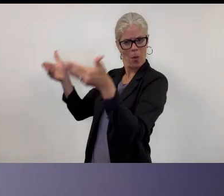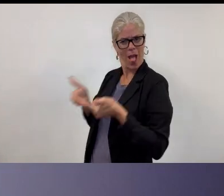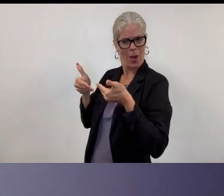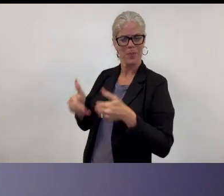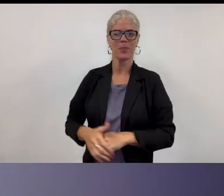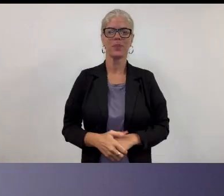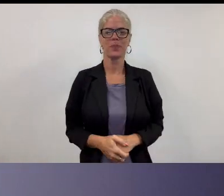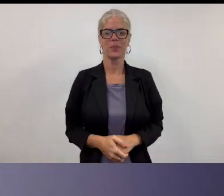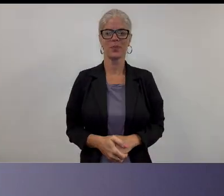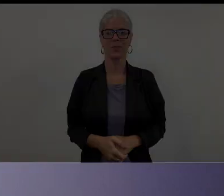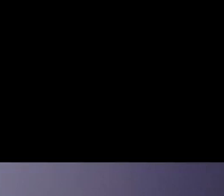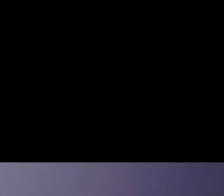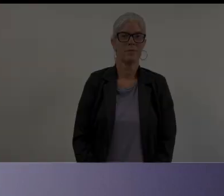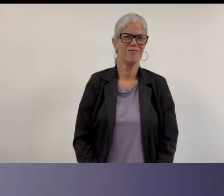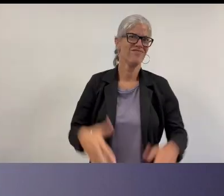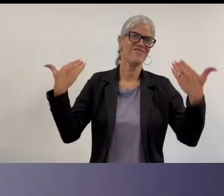very